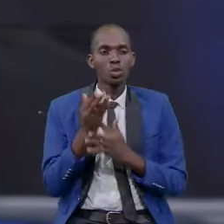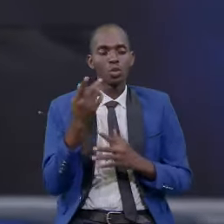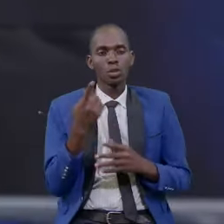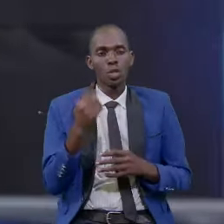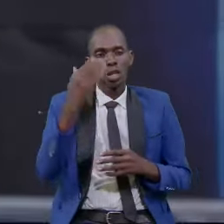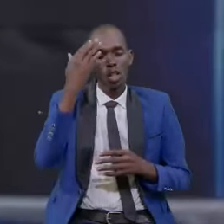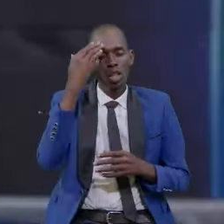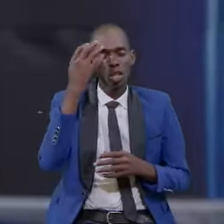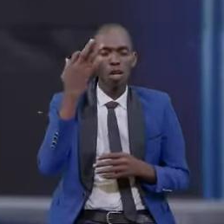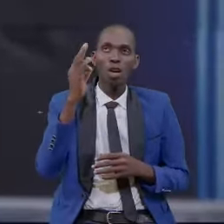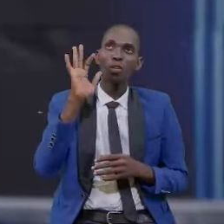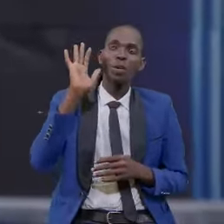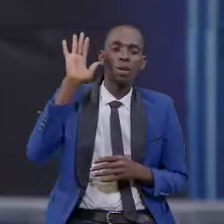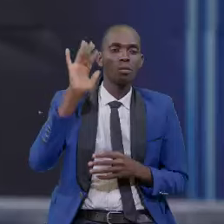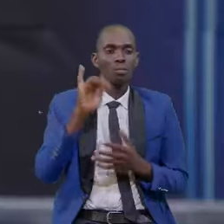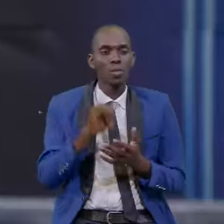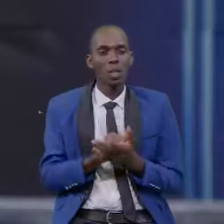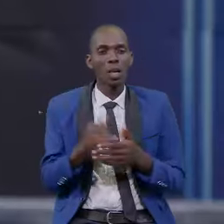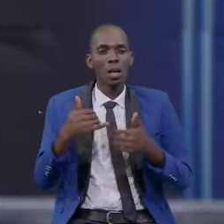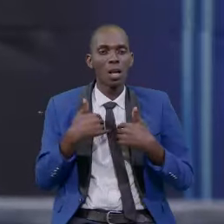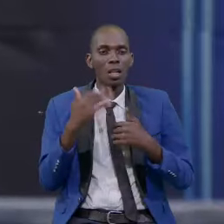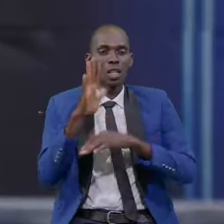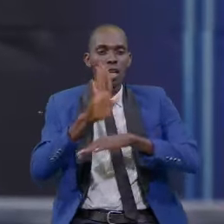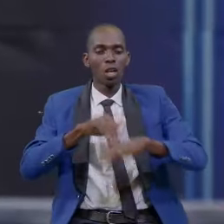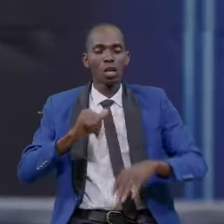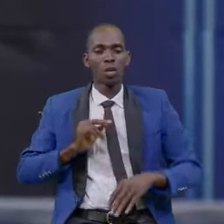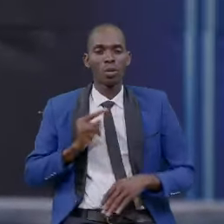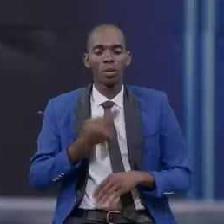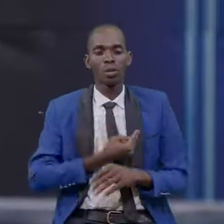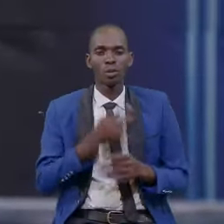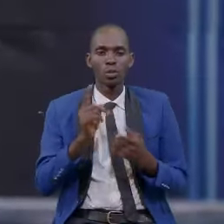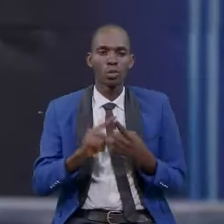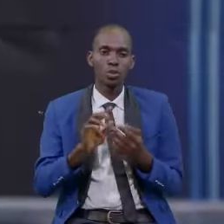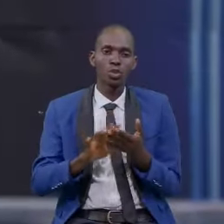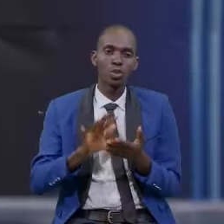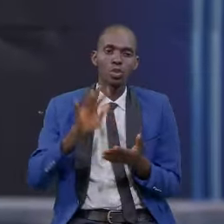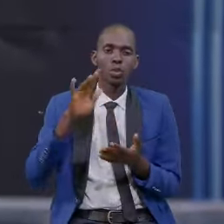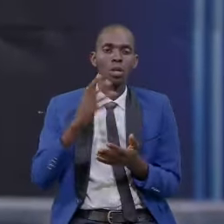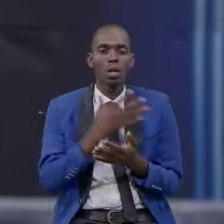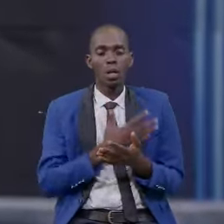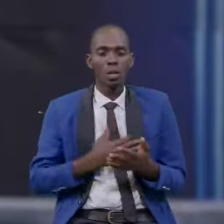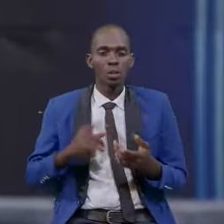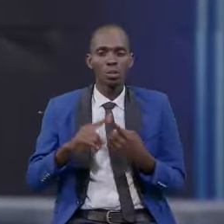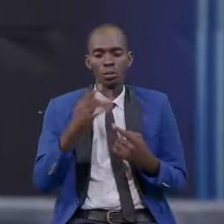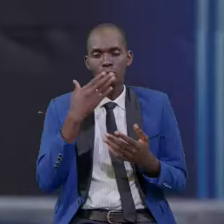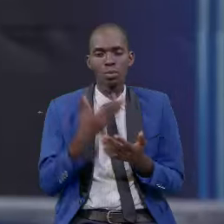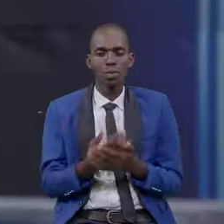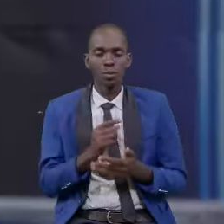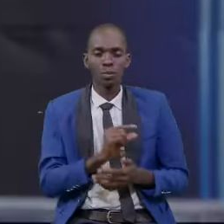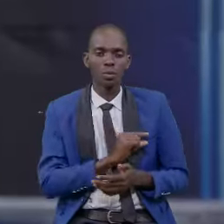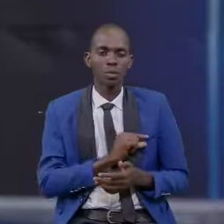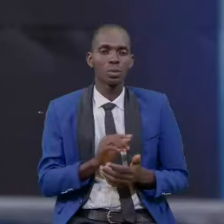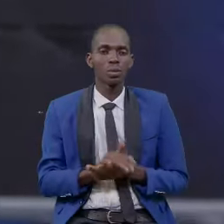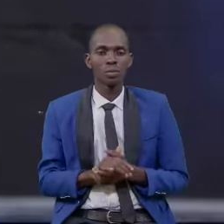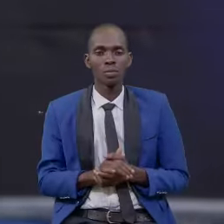through the knowledge of him that has called us to glory and to virtue.